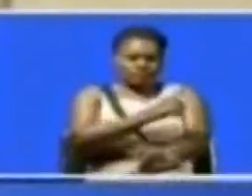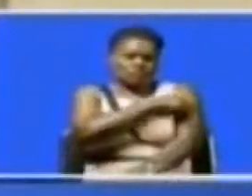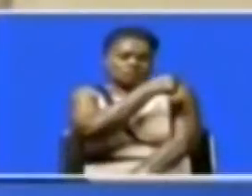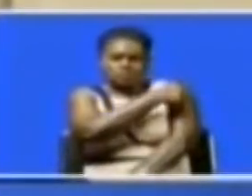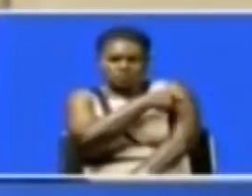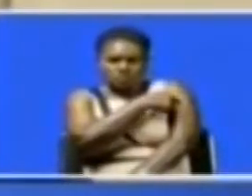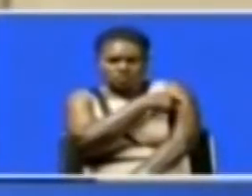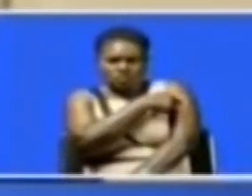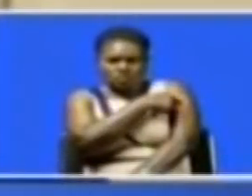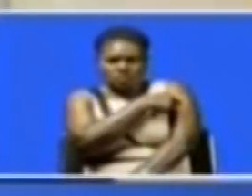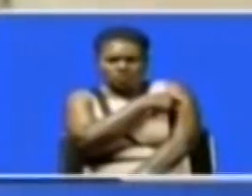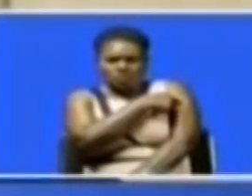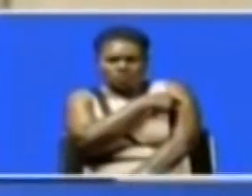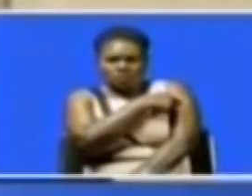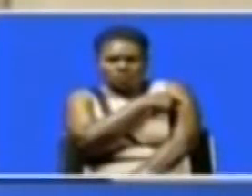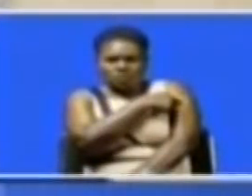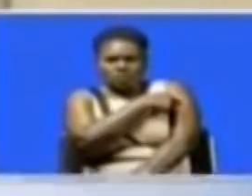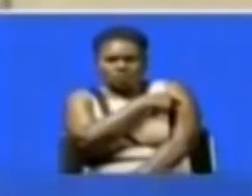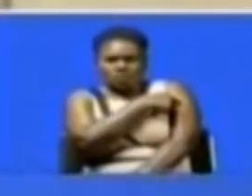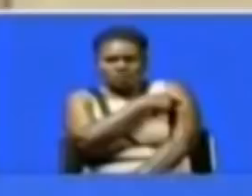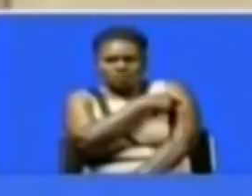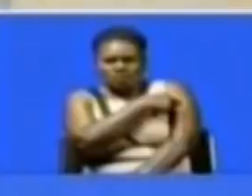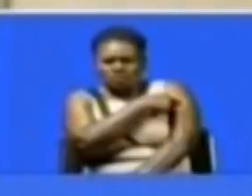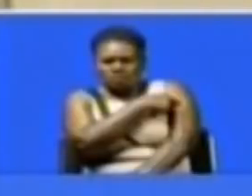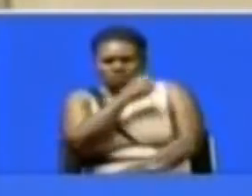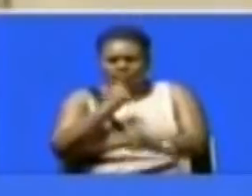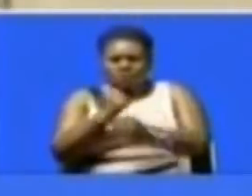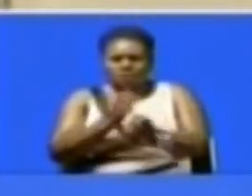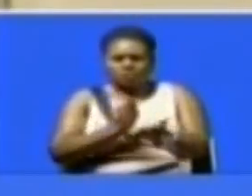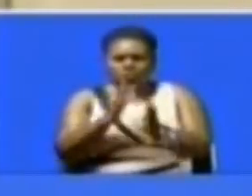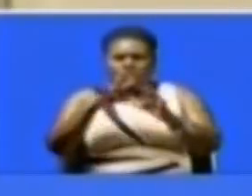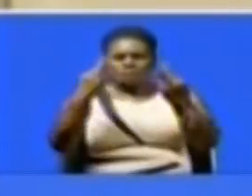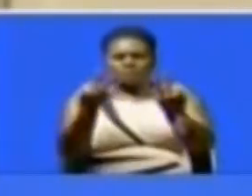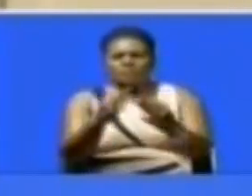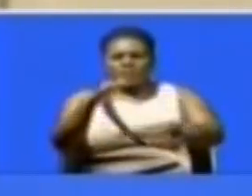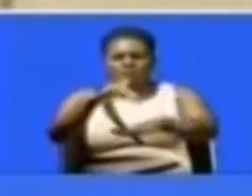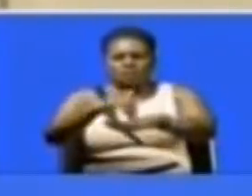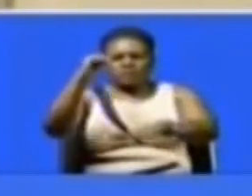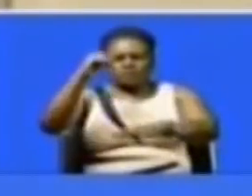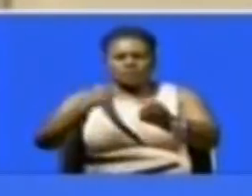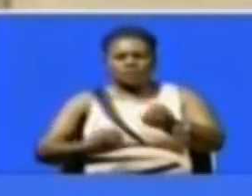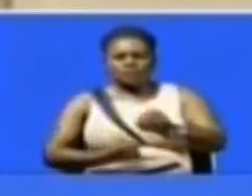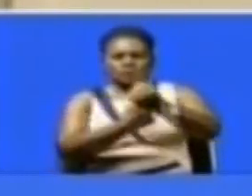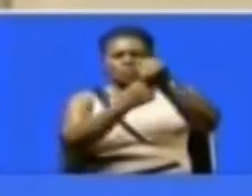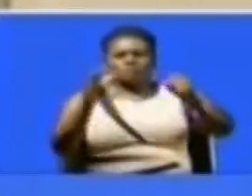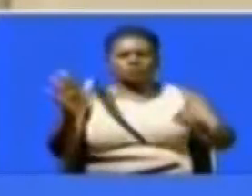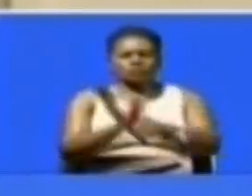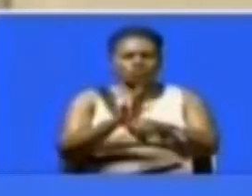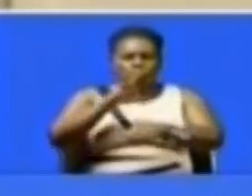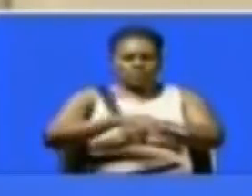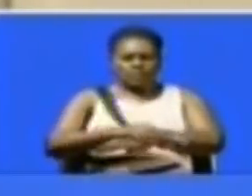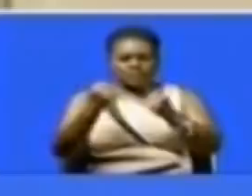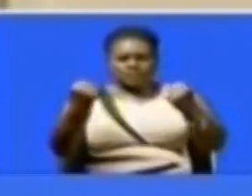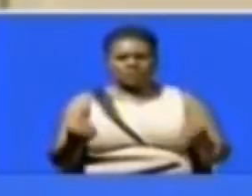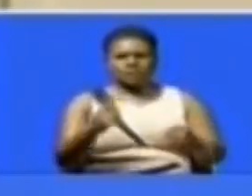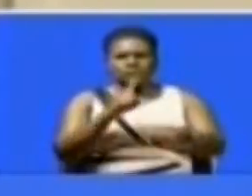hospital. Our prayers are with them, and we will ensure that all the families affected will get our full support during these difficult